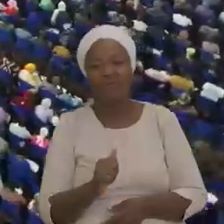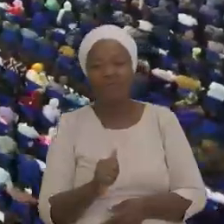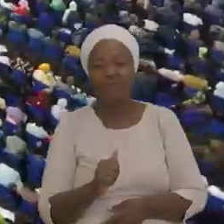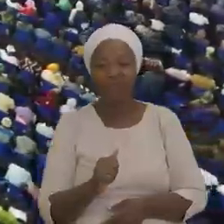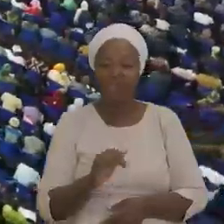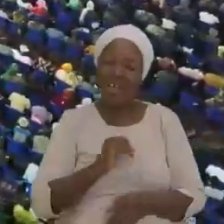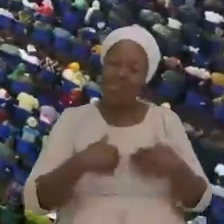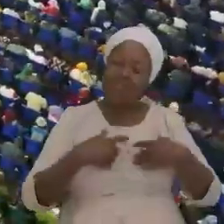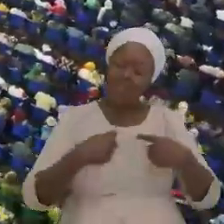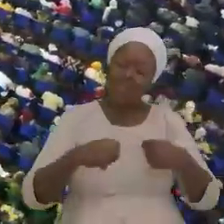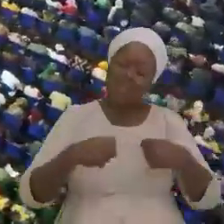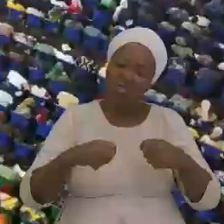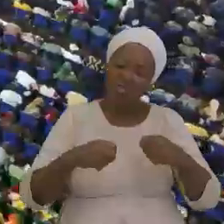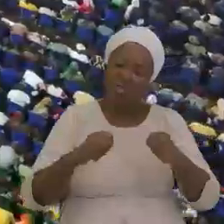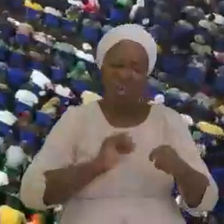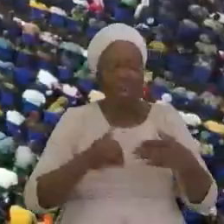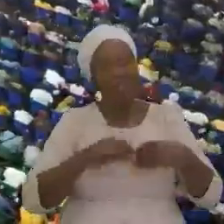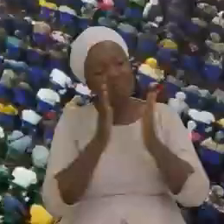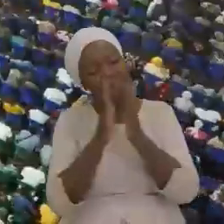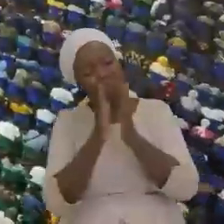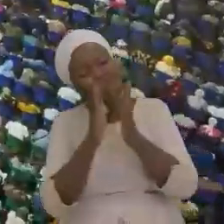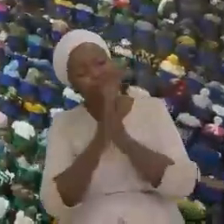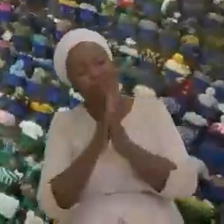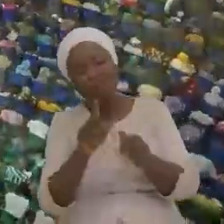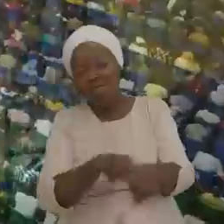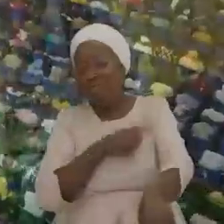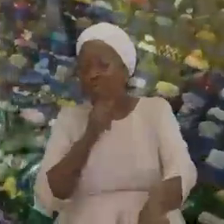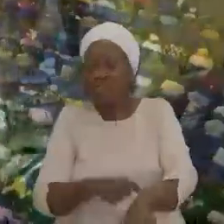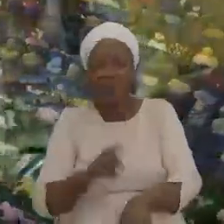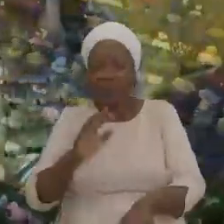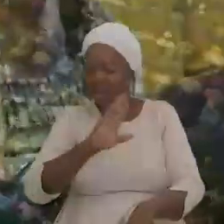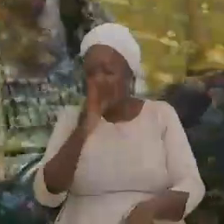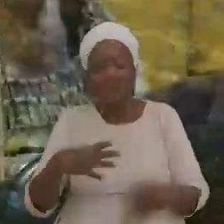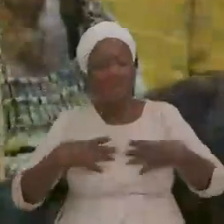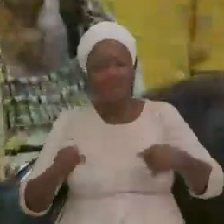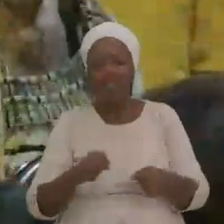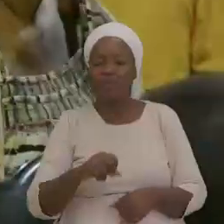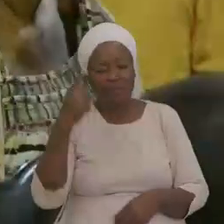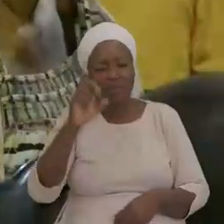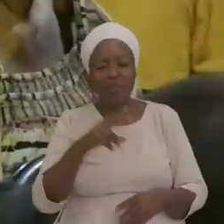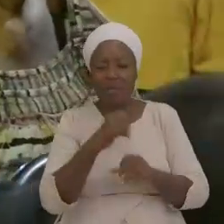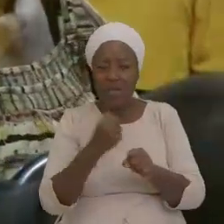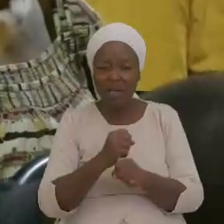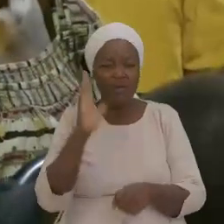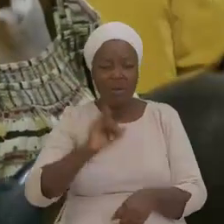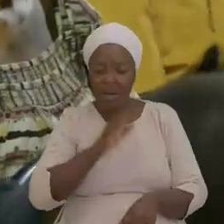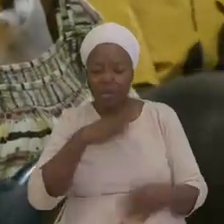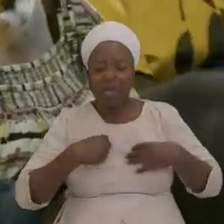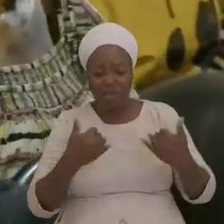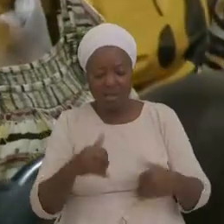I've tried, I've prayed, I've fasted, I wasn't healed all those 12 years. Will I be healed tonight? Be not afraid,